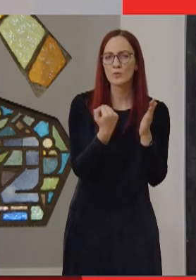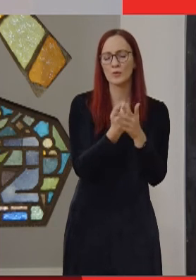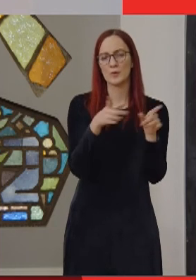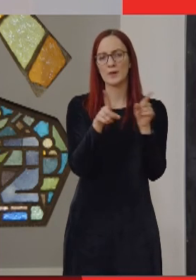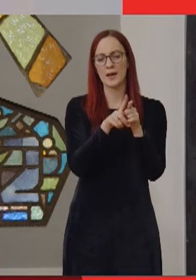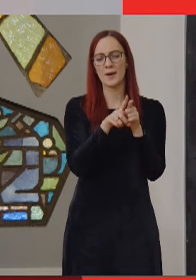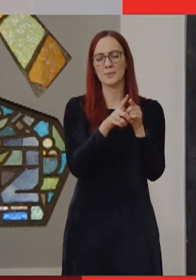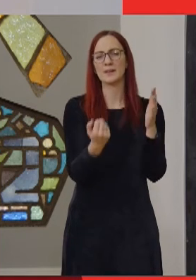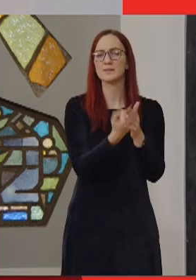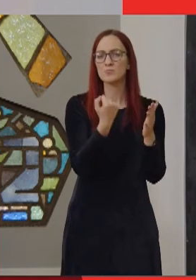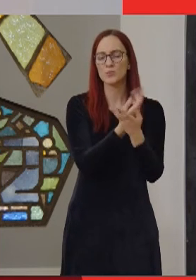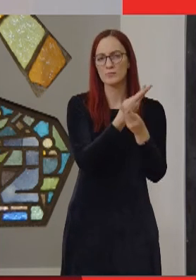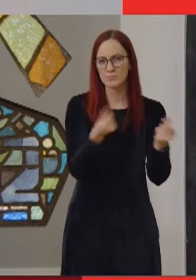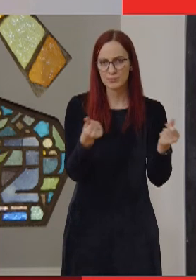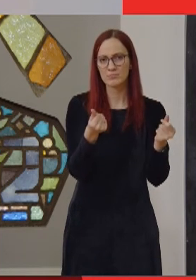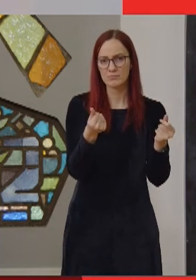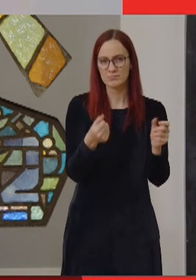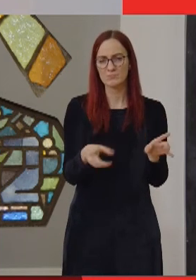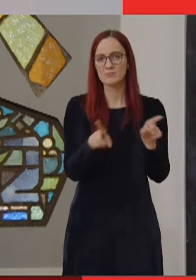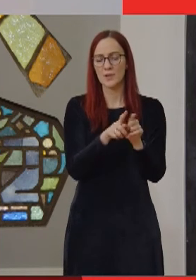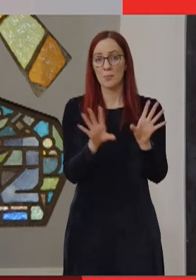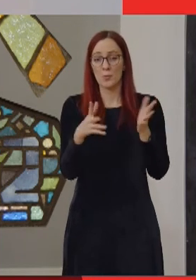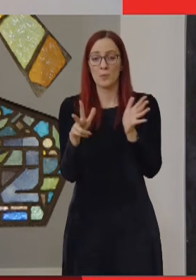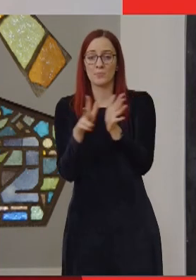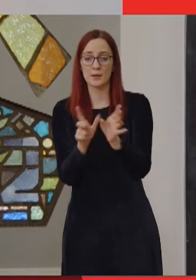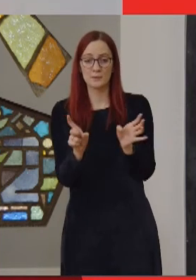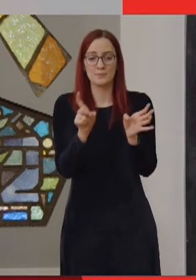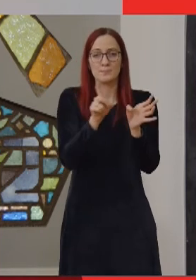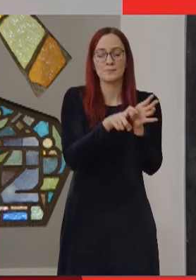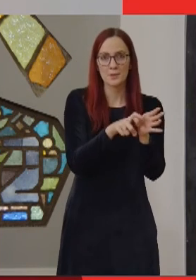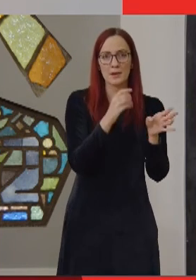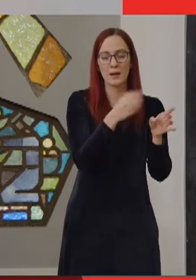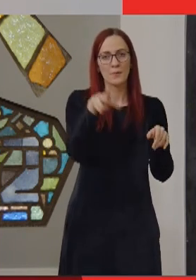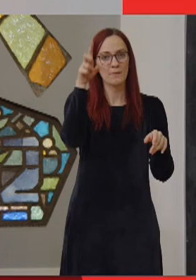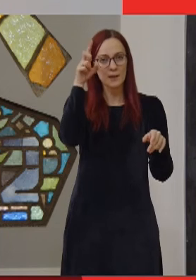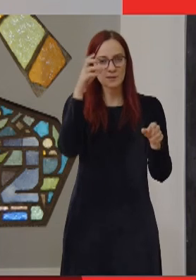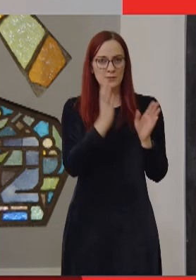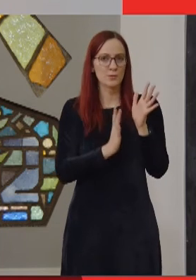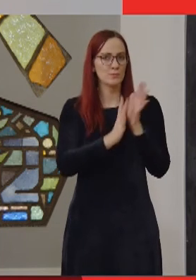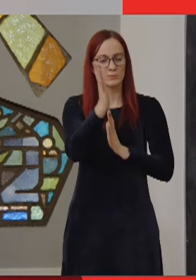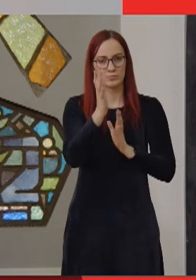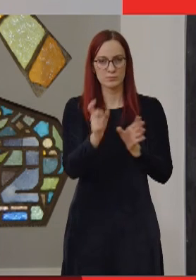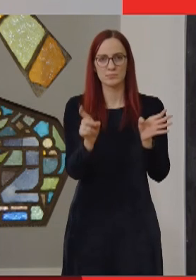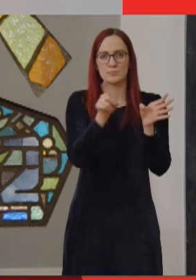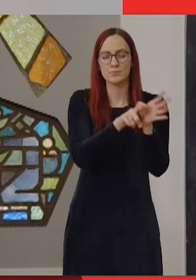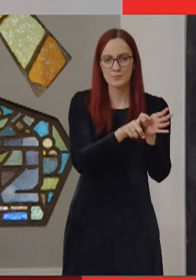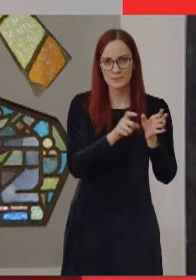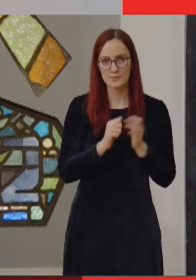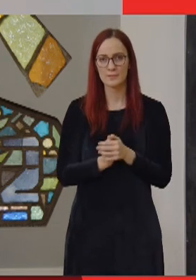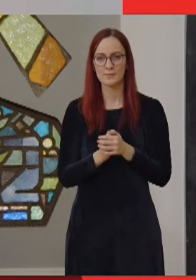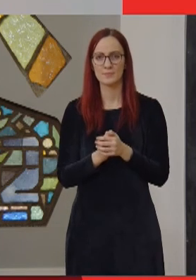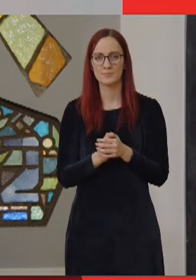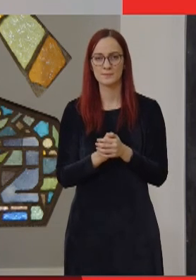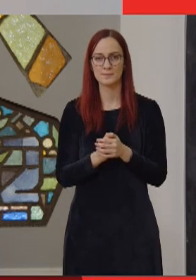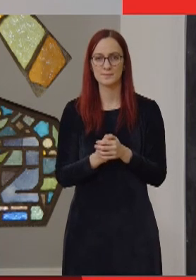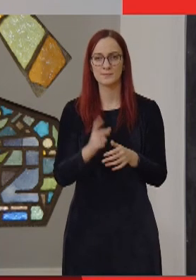gender equality as an important achievement. that we have joined the club of developed